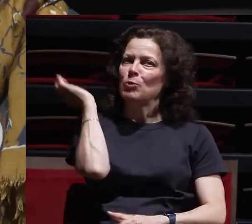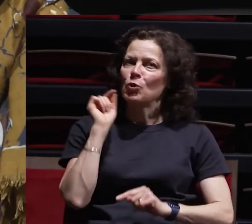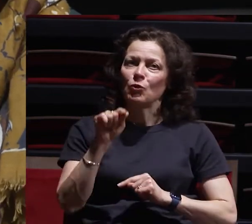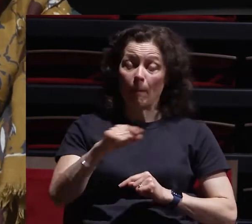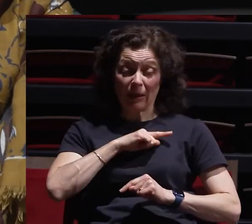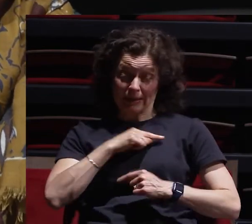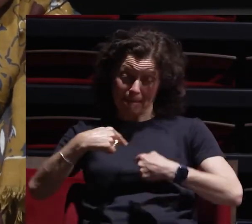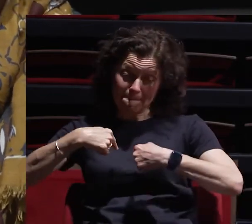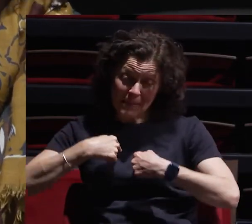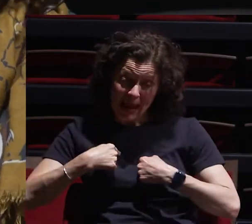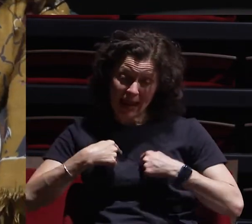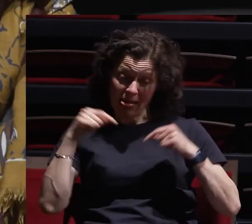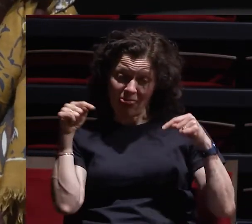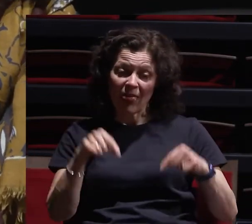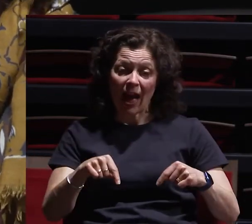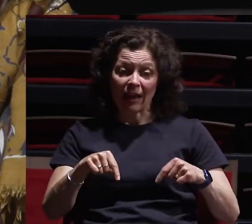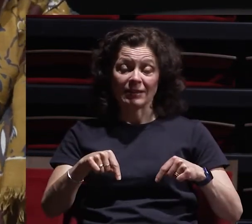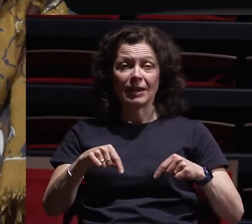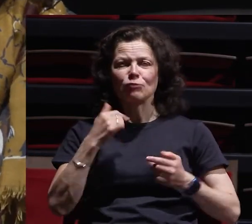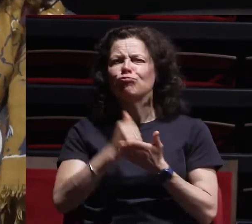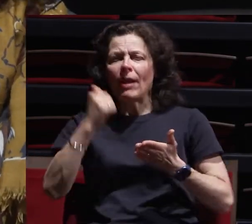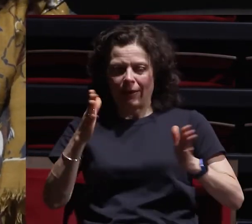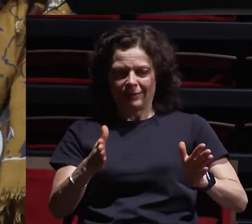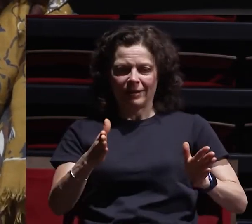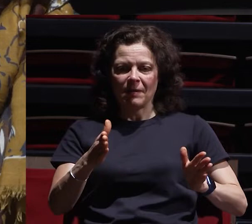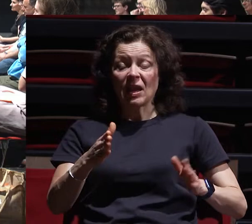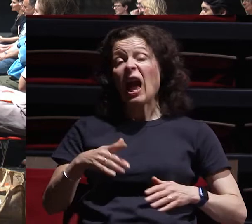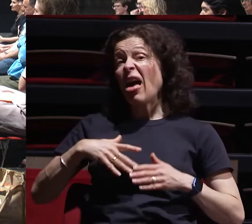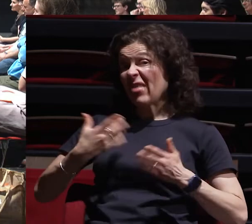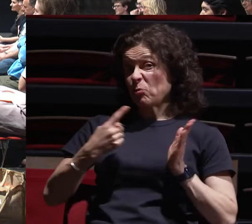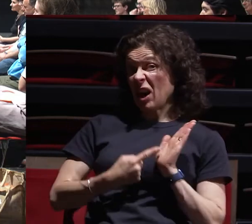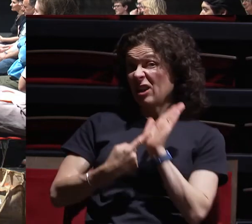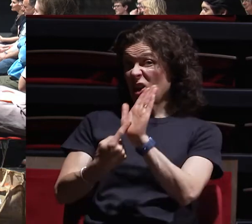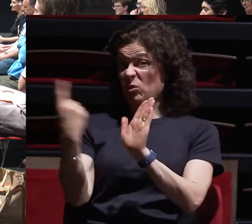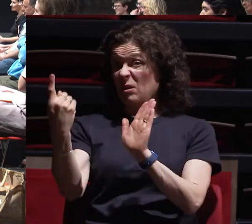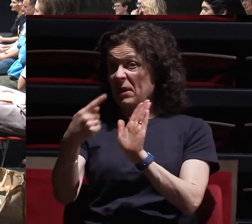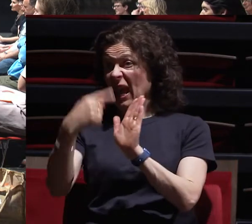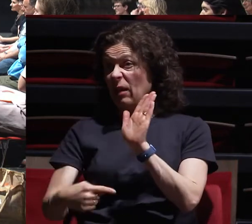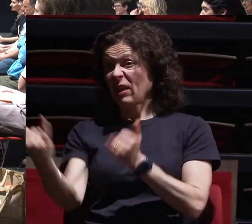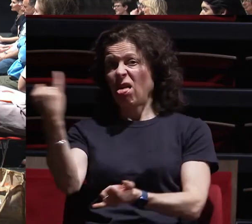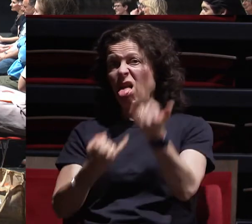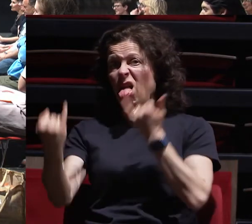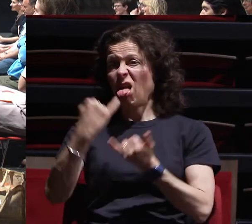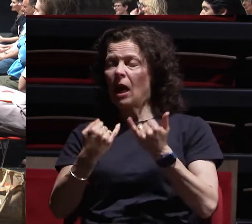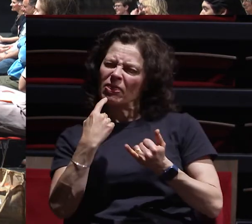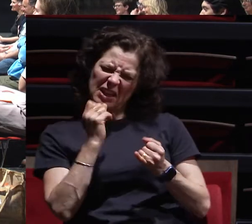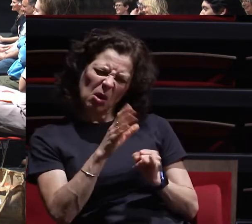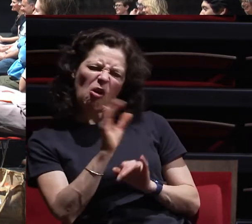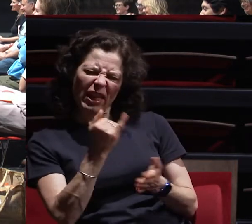more brilliant, because it's just me and that. And as soon as I show it to someone else, they'll tell me what's wrong